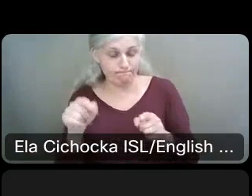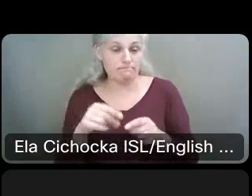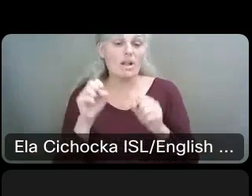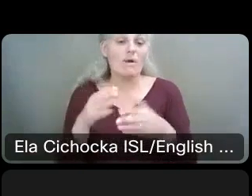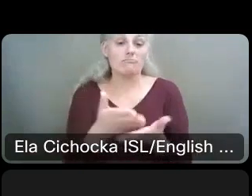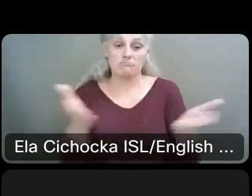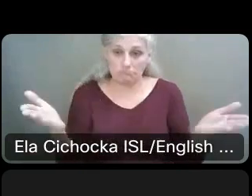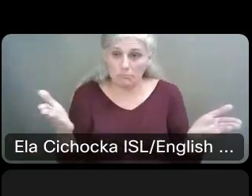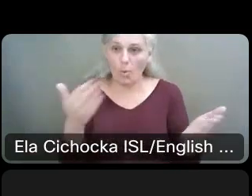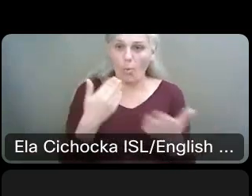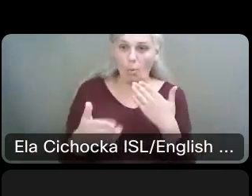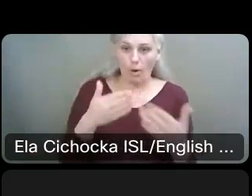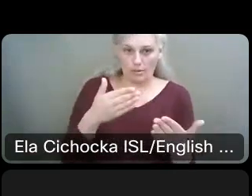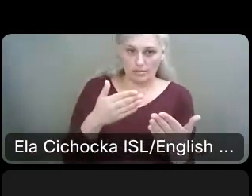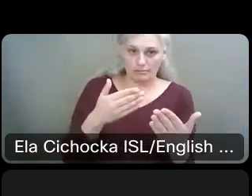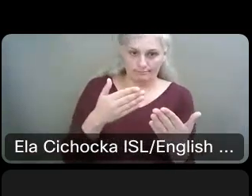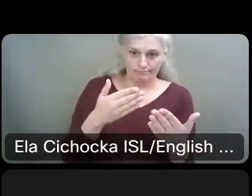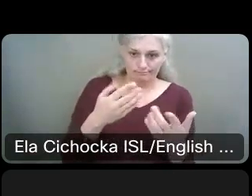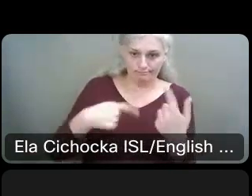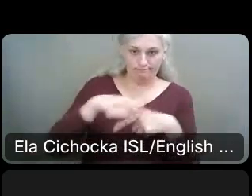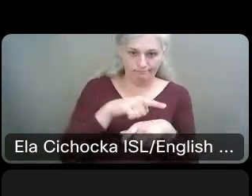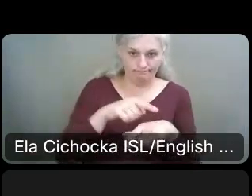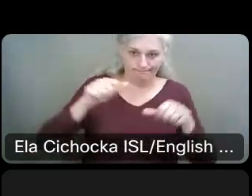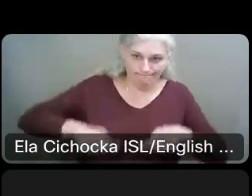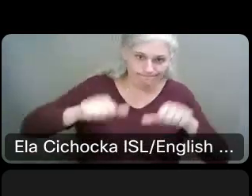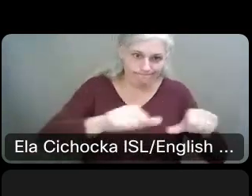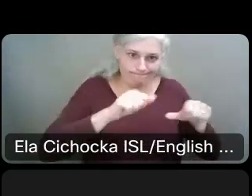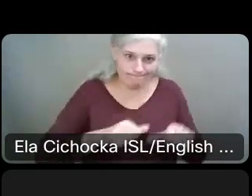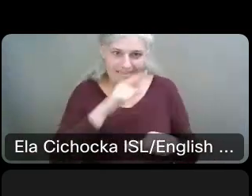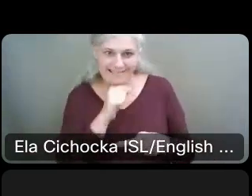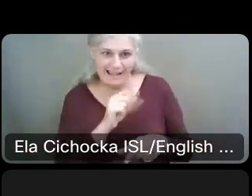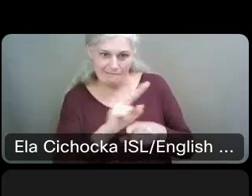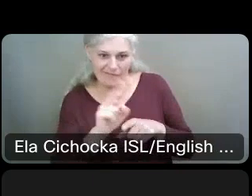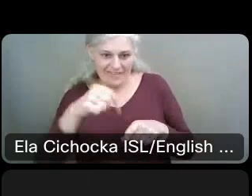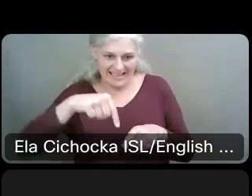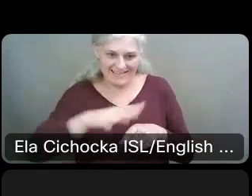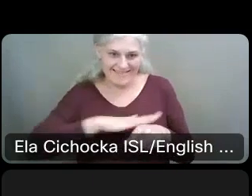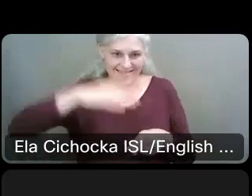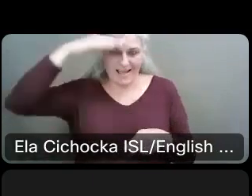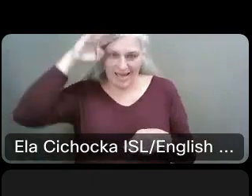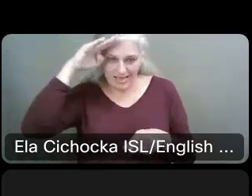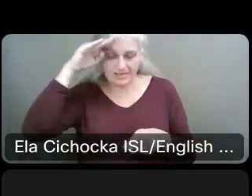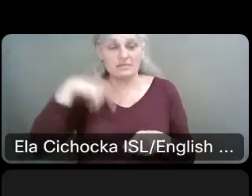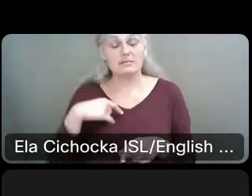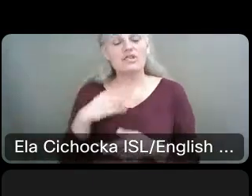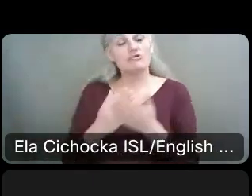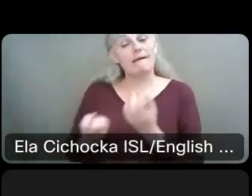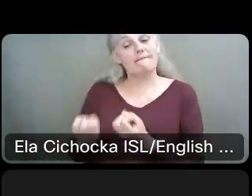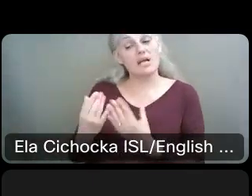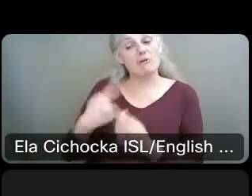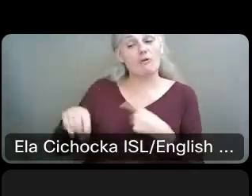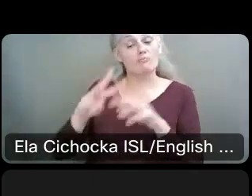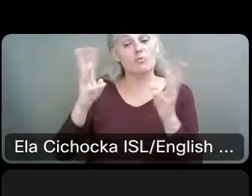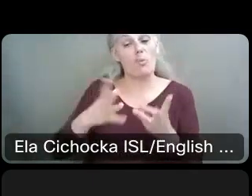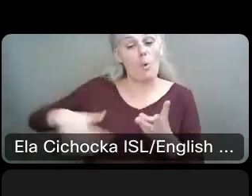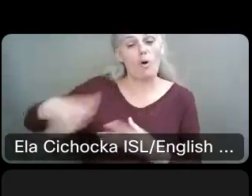open here about what we end up, you know, calling it in Ireland. And I've heard some feedback from around the country